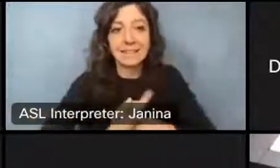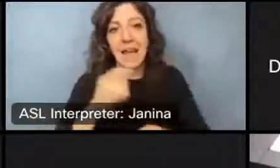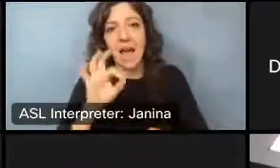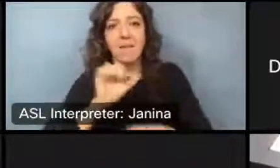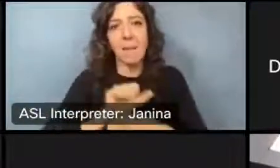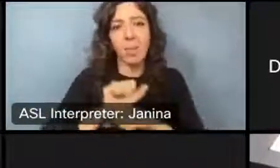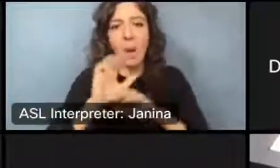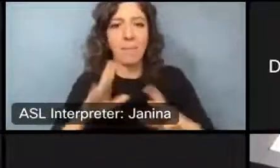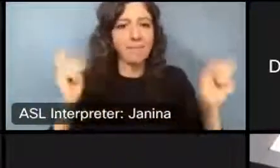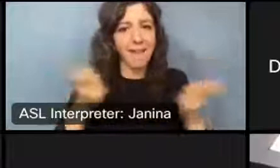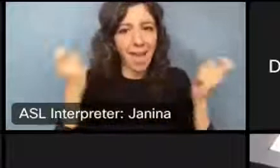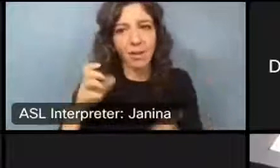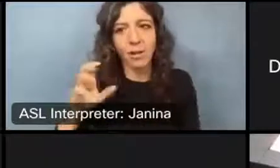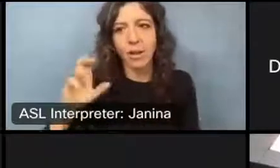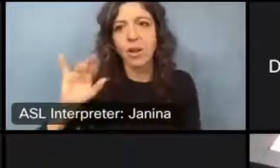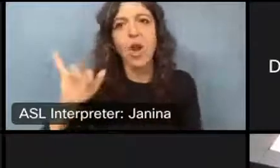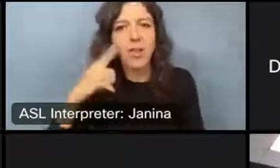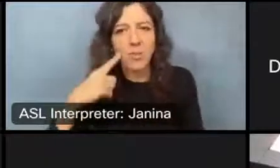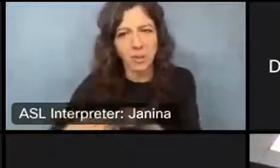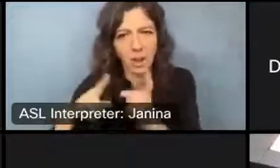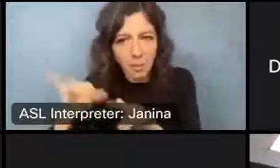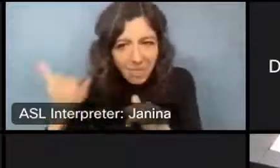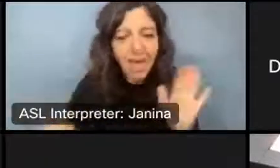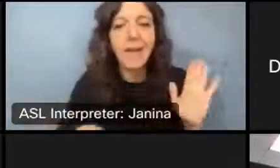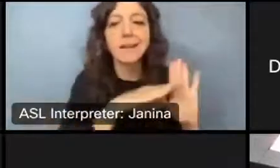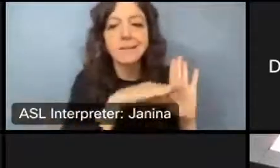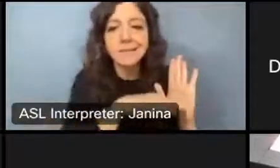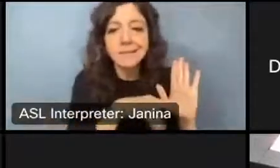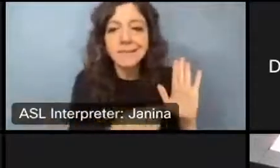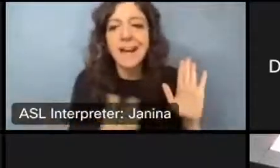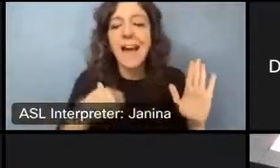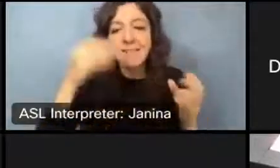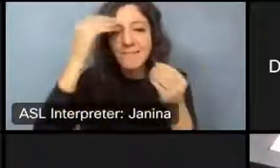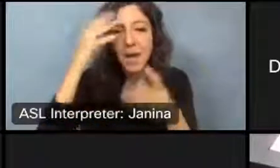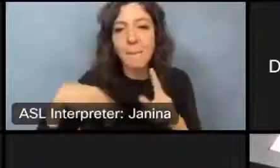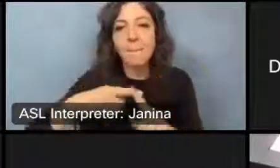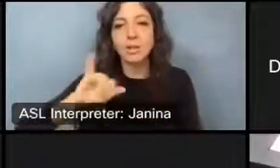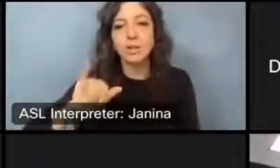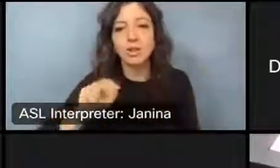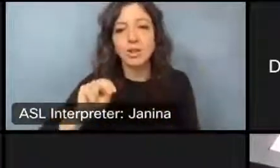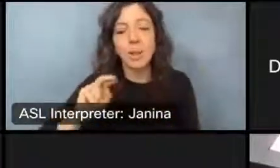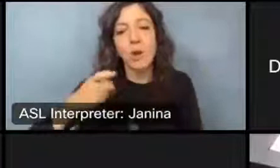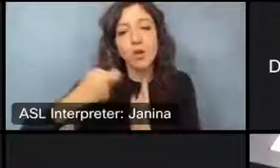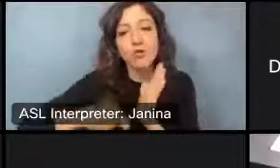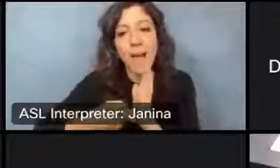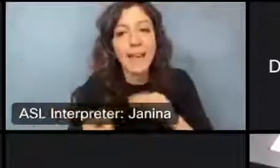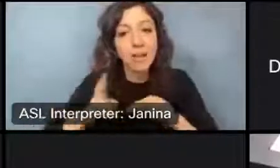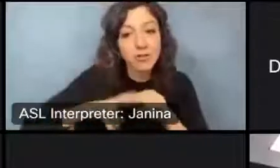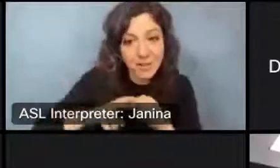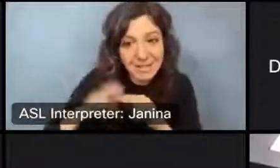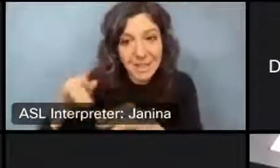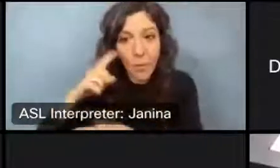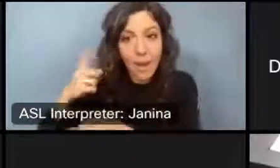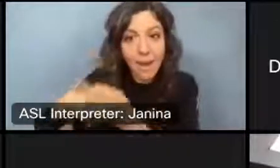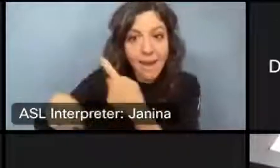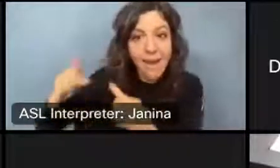so we'll have Carly maybe share a little bit about that as well. We've got information about the January rate increases that are coming in.